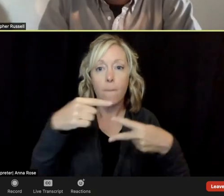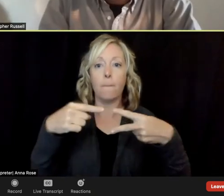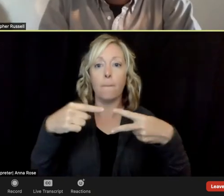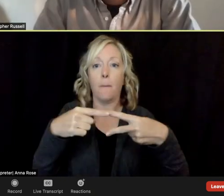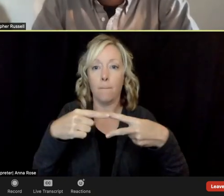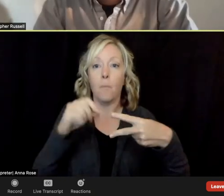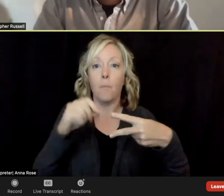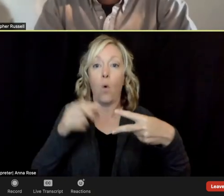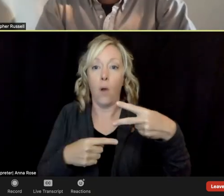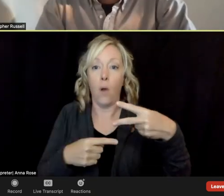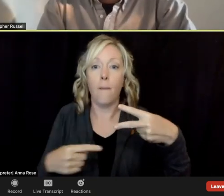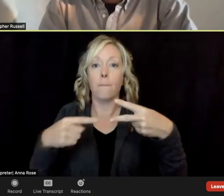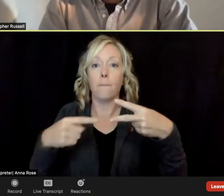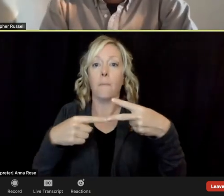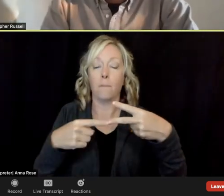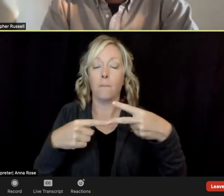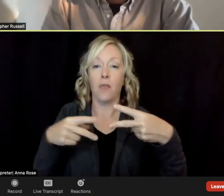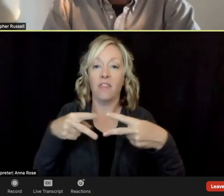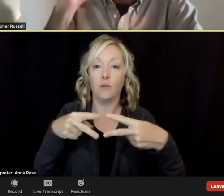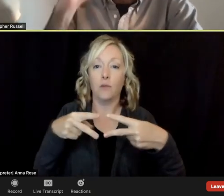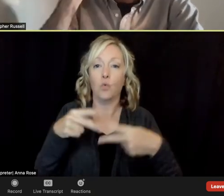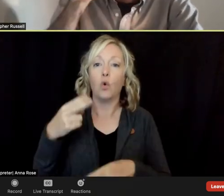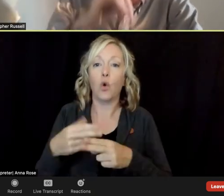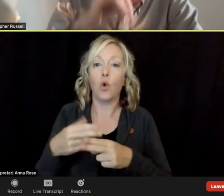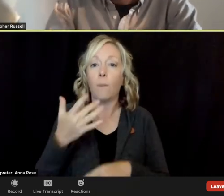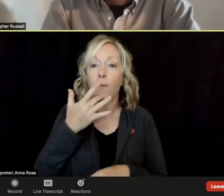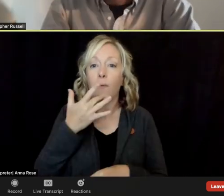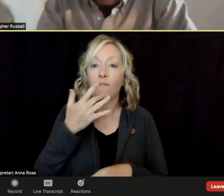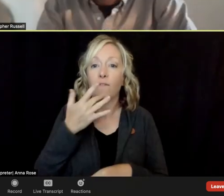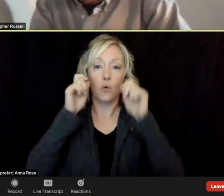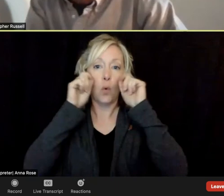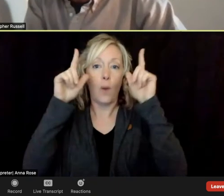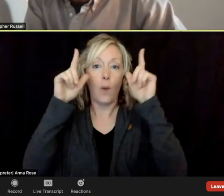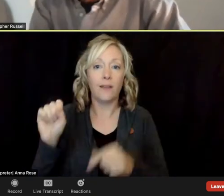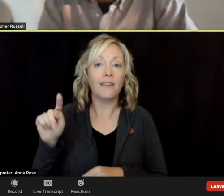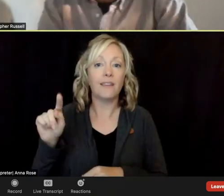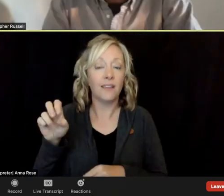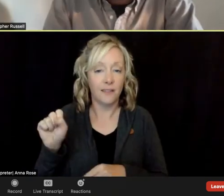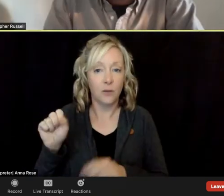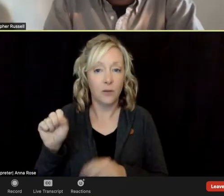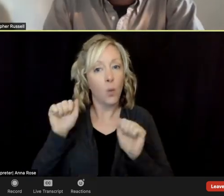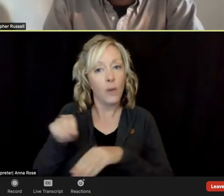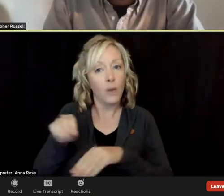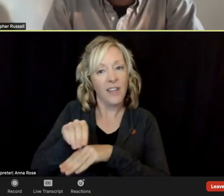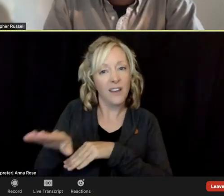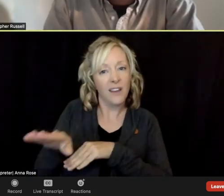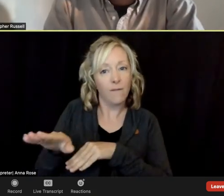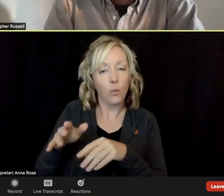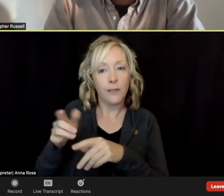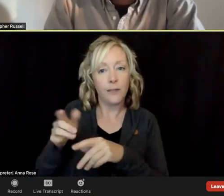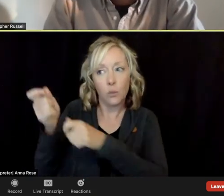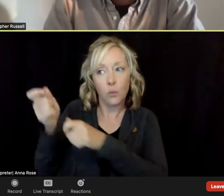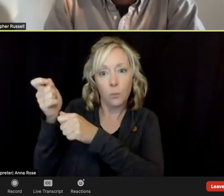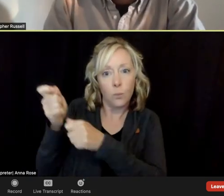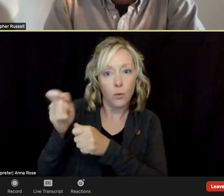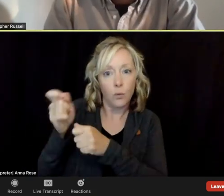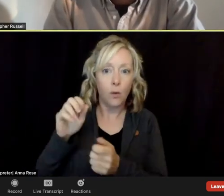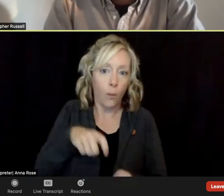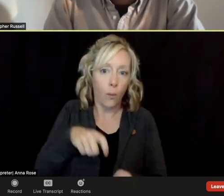awake states, right, is what the guests and colleagues called that. So that is the goal of intervention. It's to